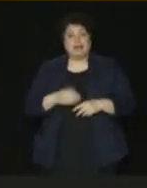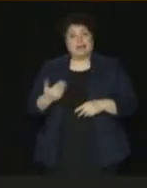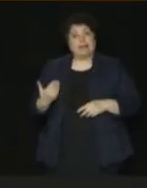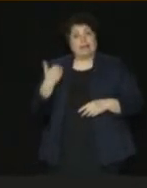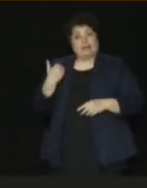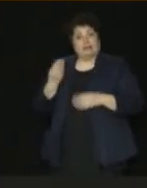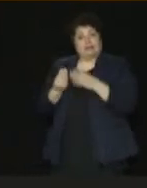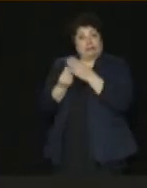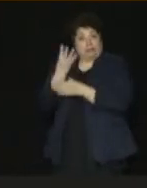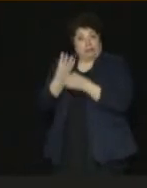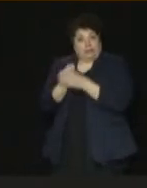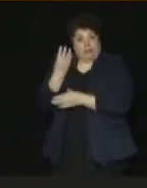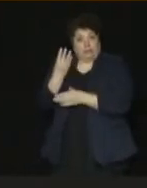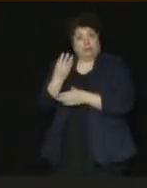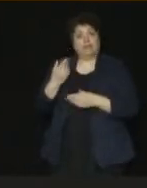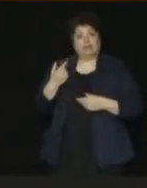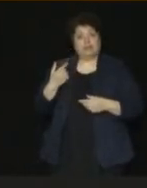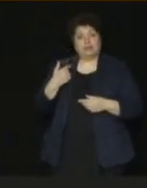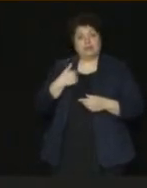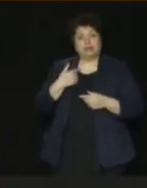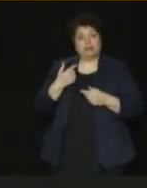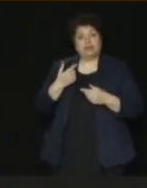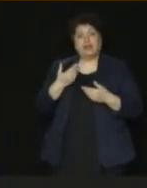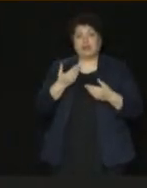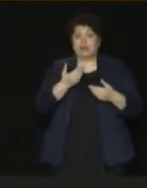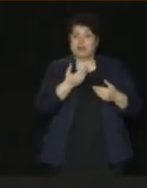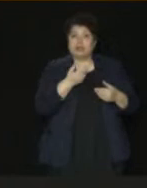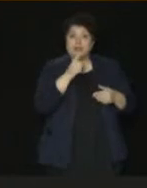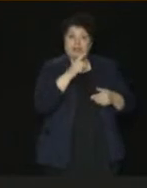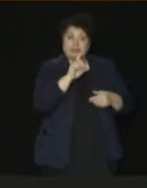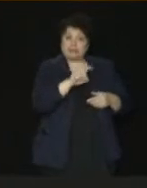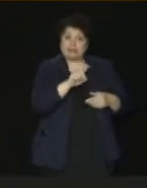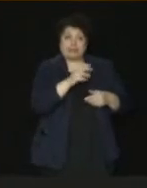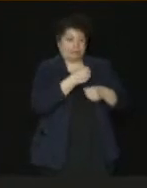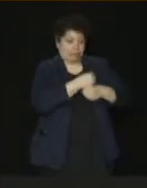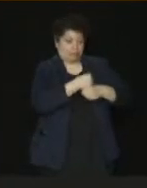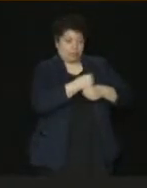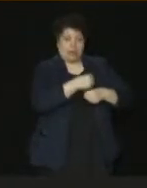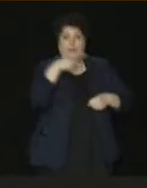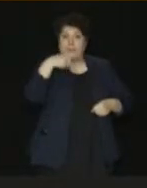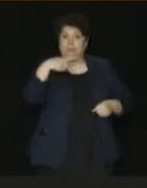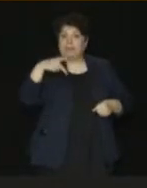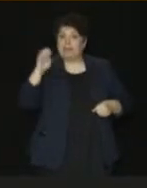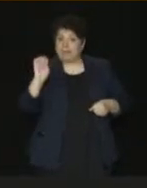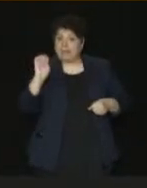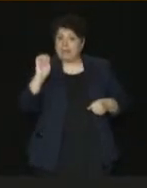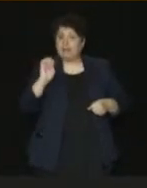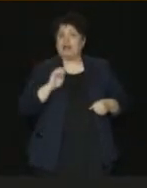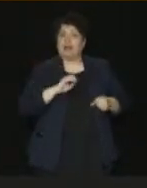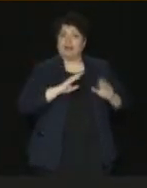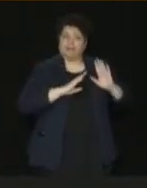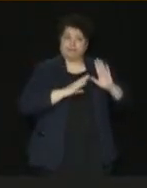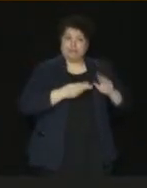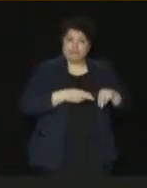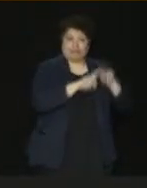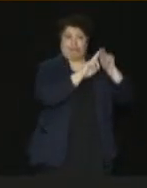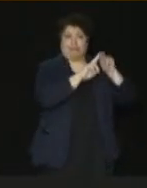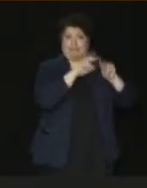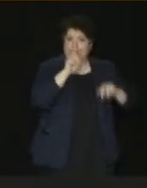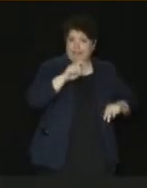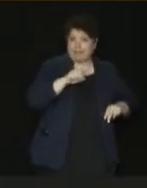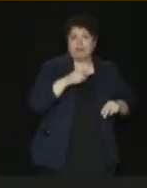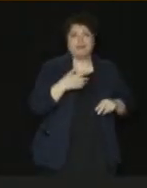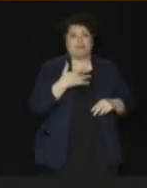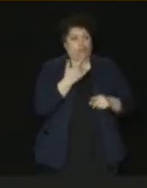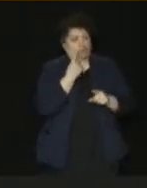decision that standing up domestic production of PPE was the right thing to do, regardless of whether or not we